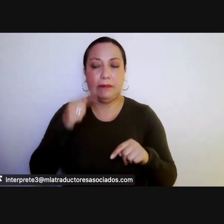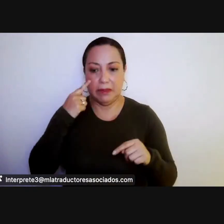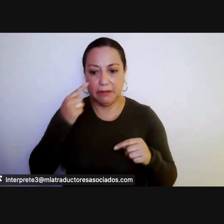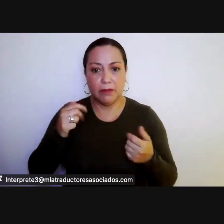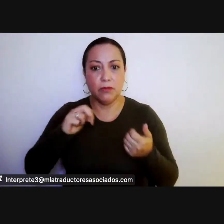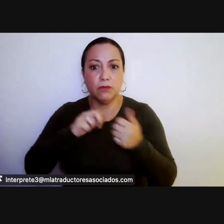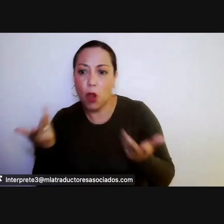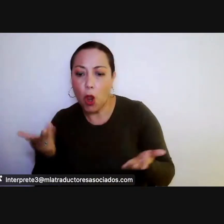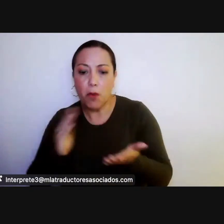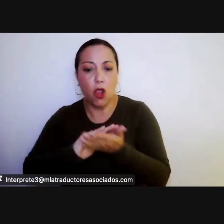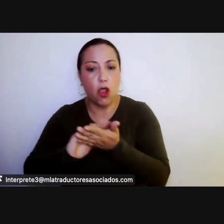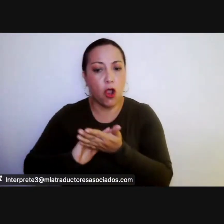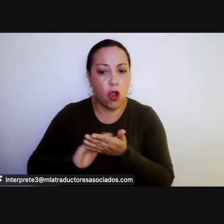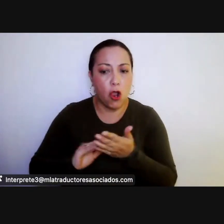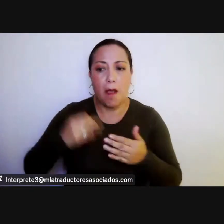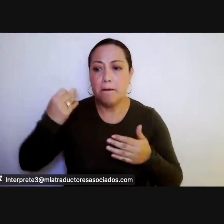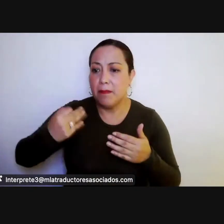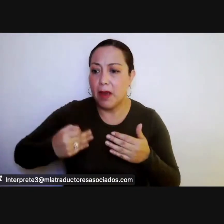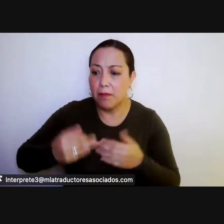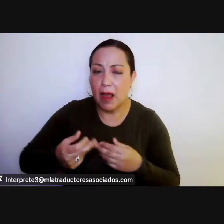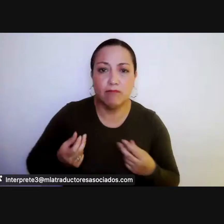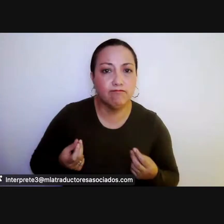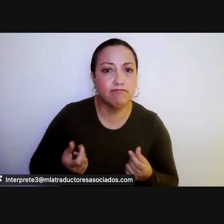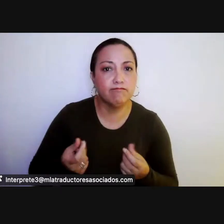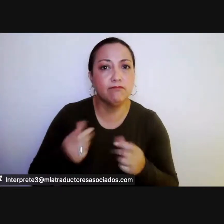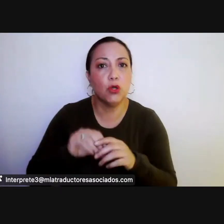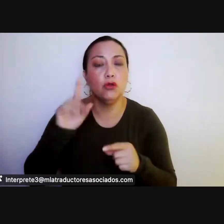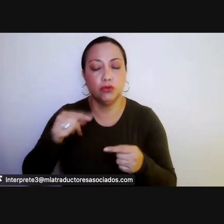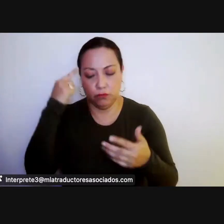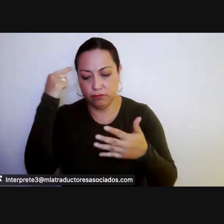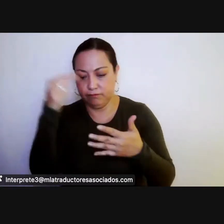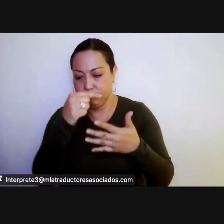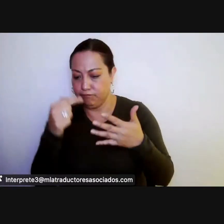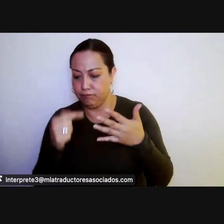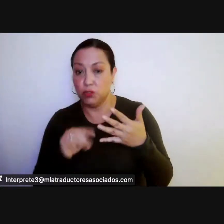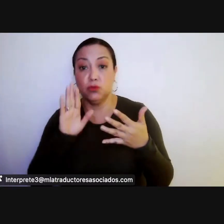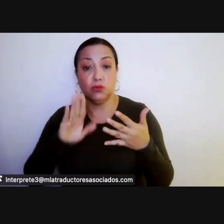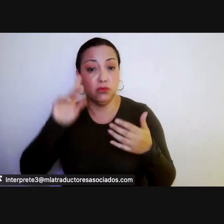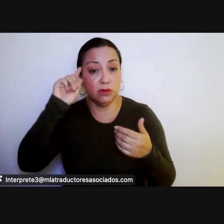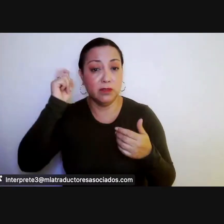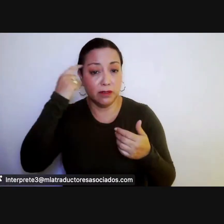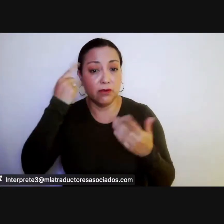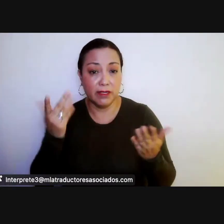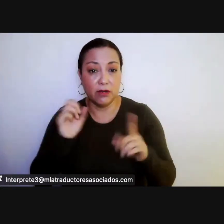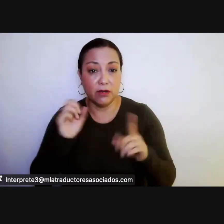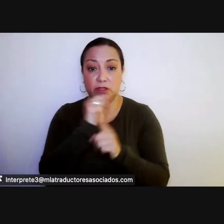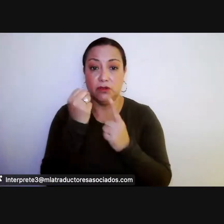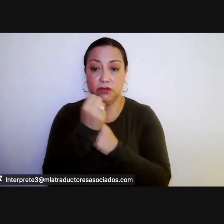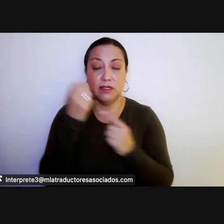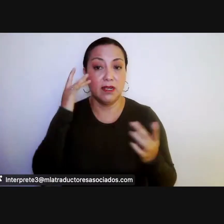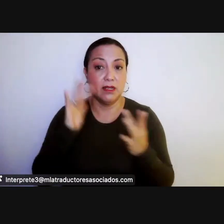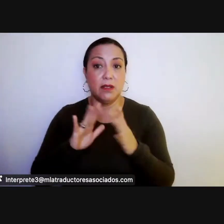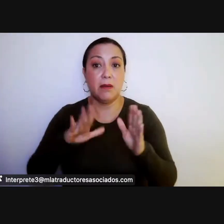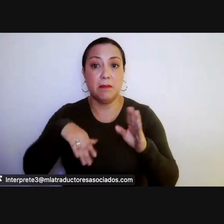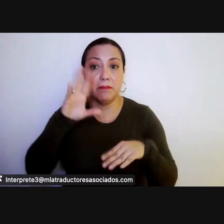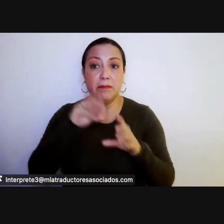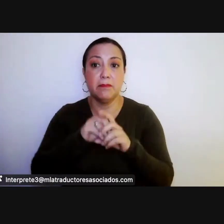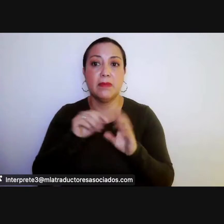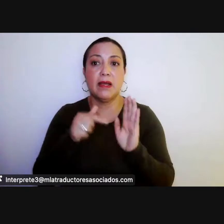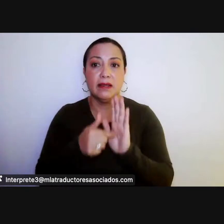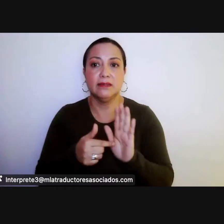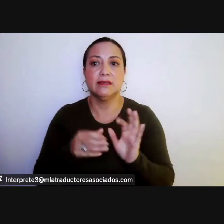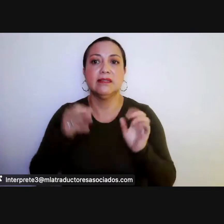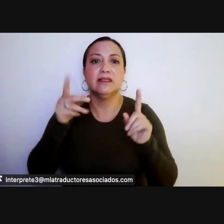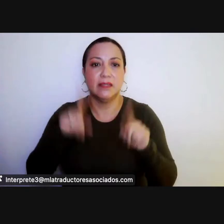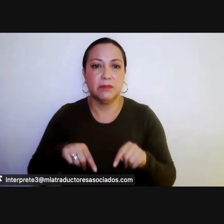the acceleration of all the systematic actions of the components of the government and the society,